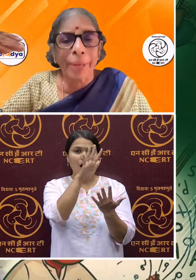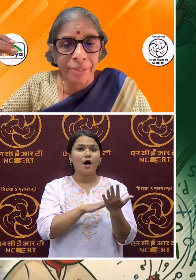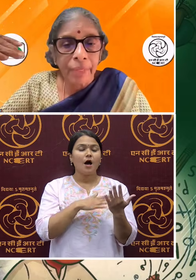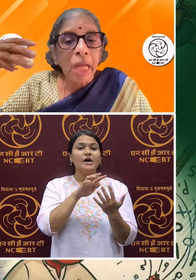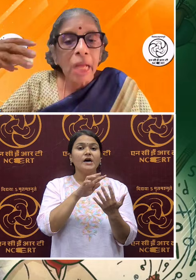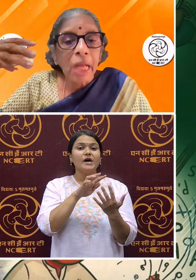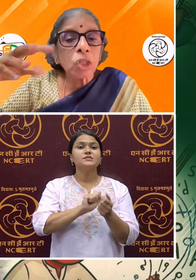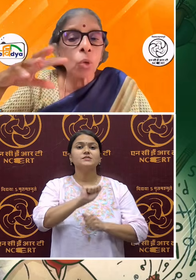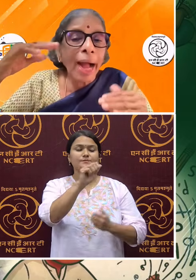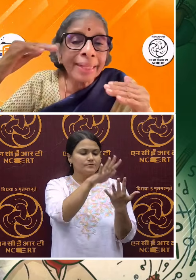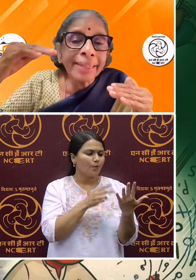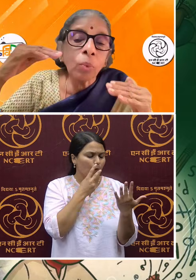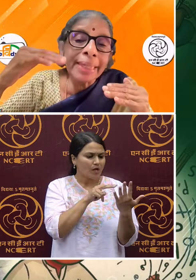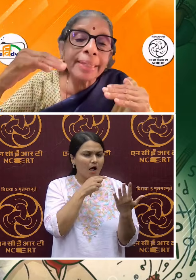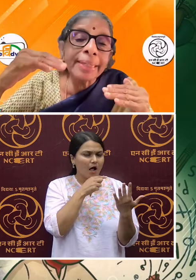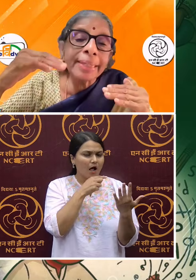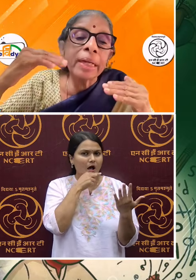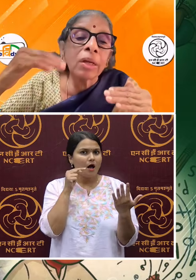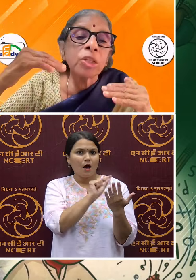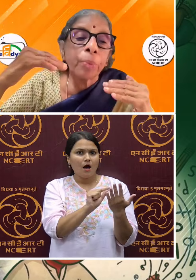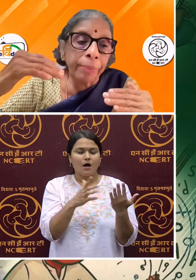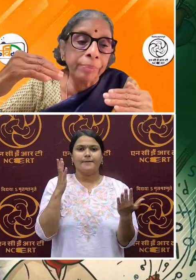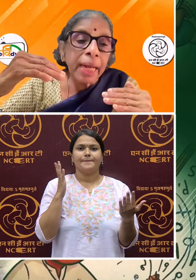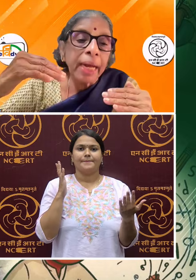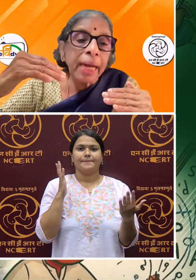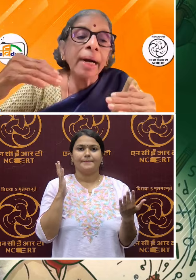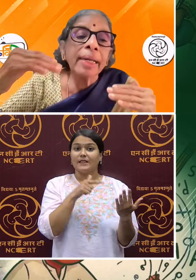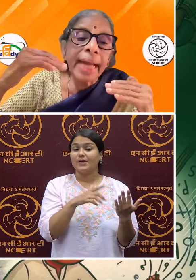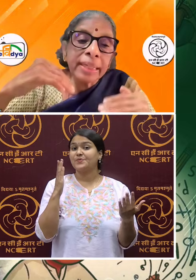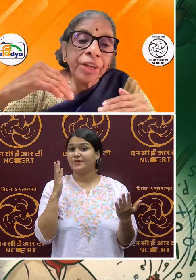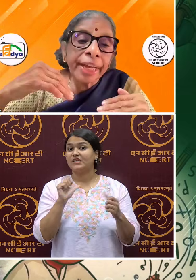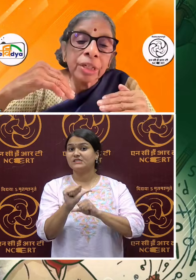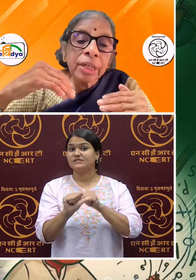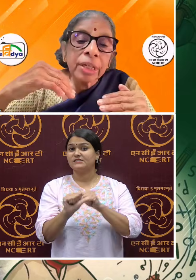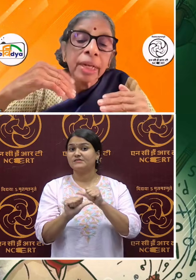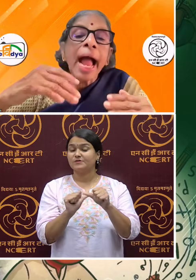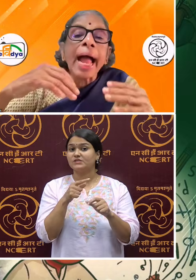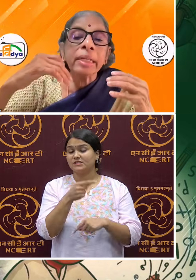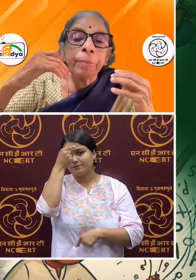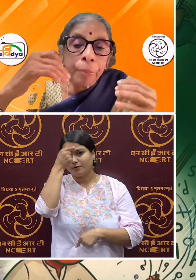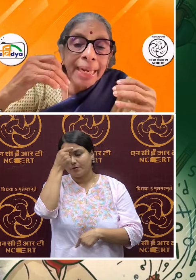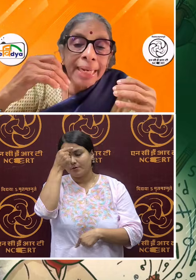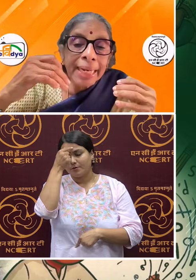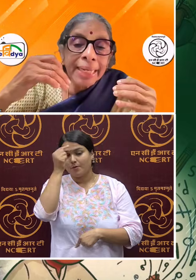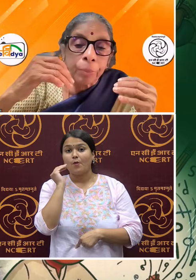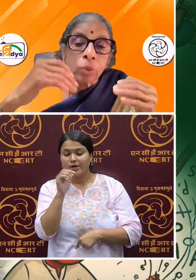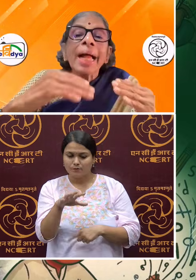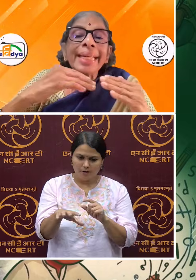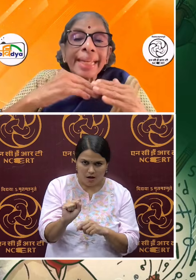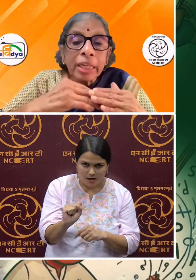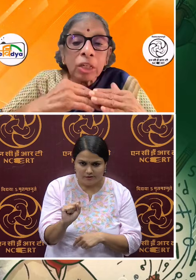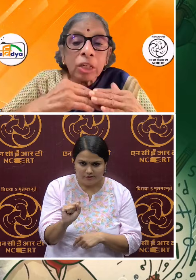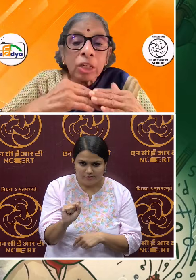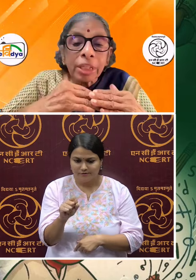okay, we'll wait. So I think waiting causes problem. Early identification and appropriate